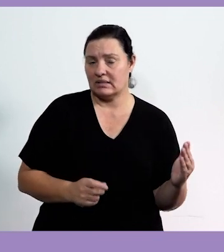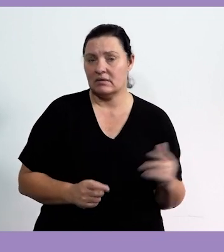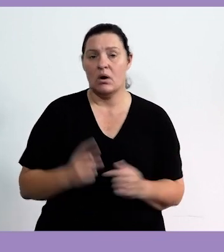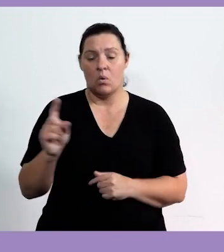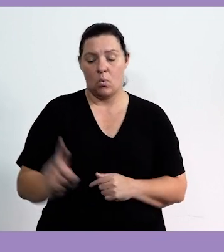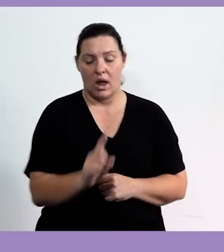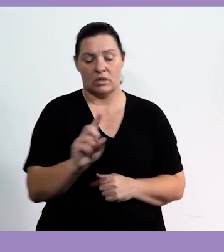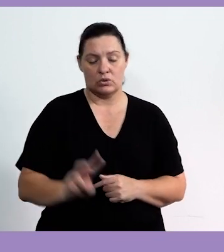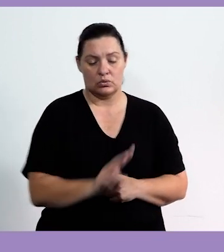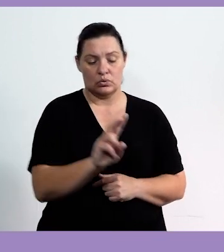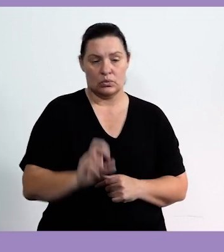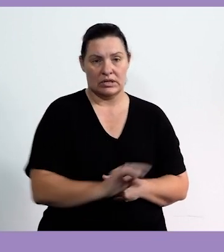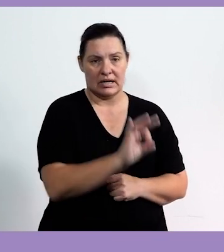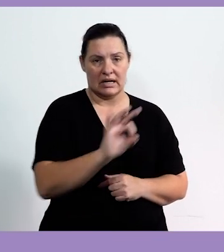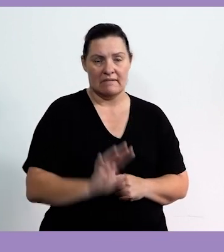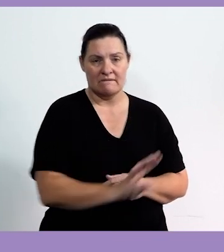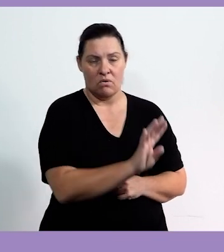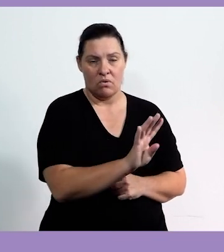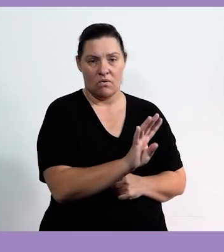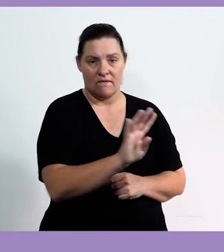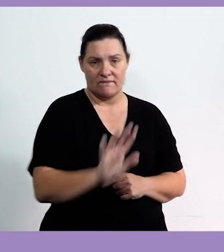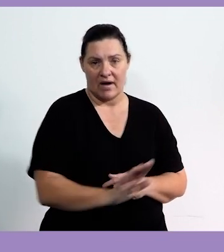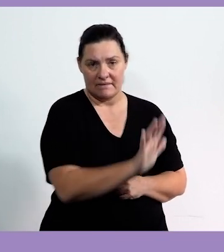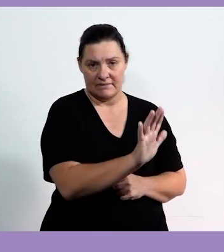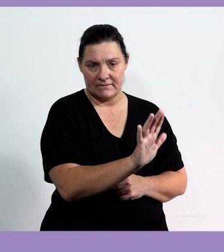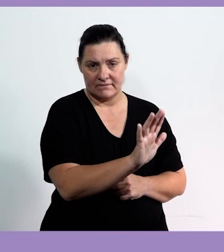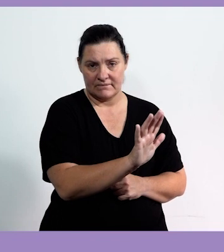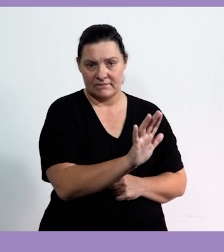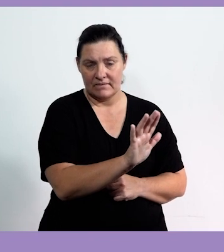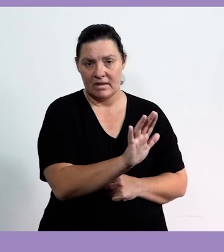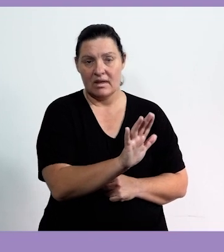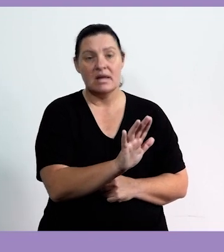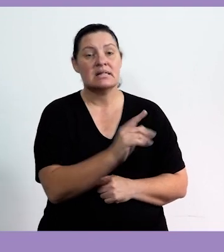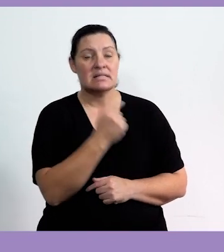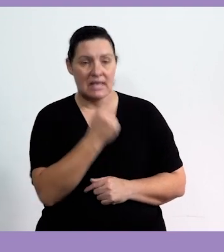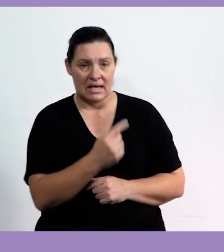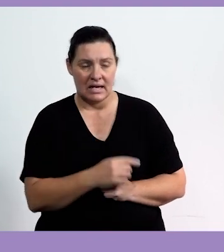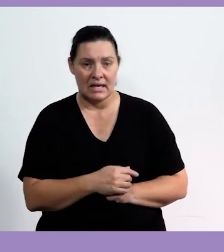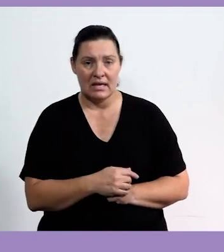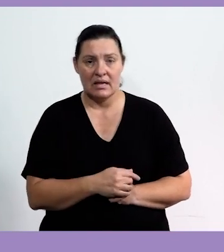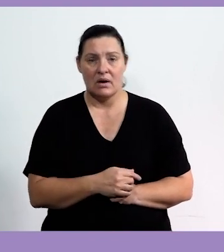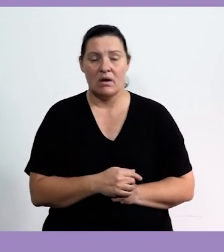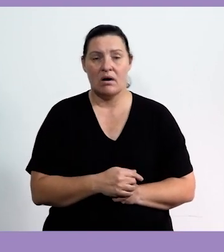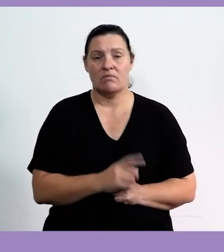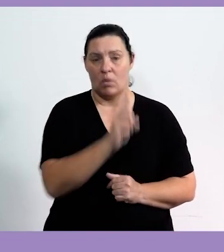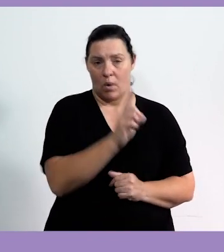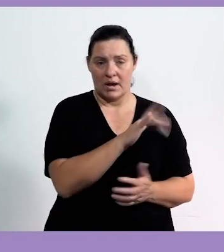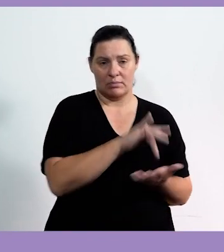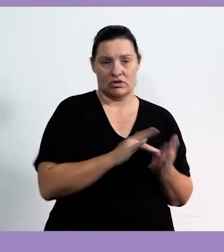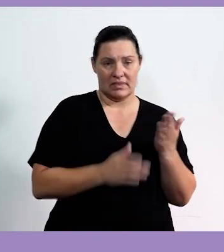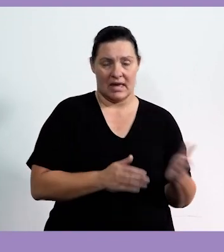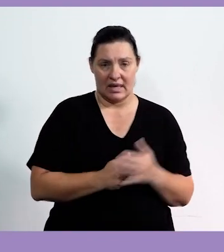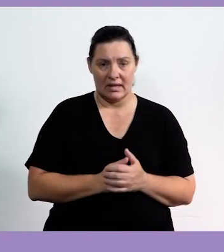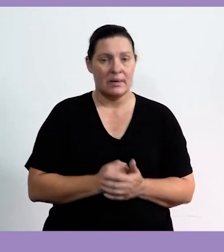positions to the left? 1, 2, 3, 4, 5. And it is going to be in the